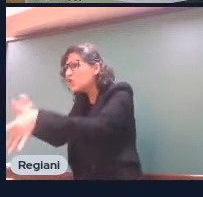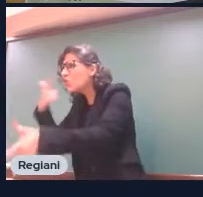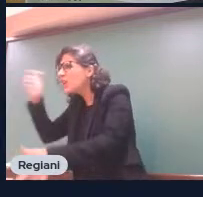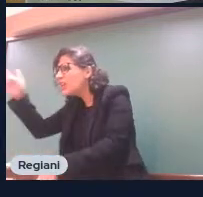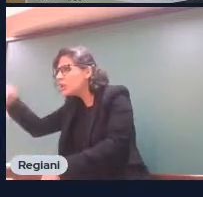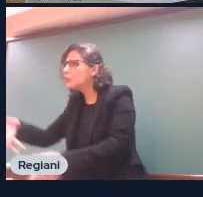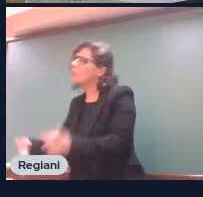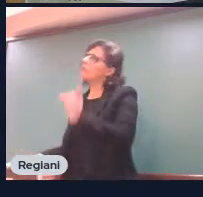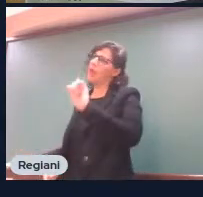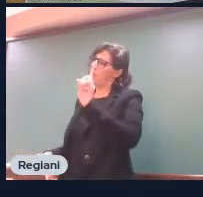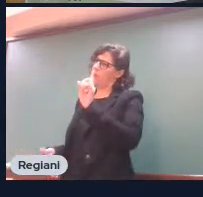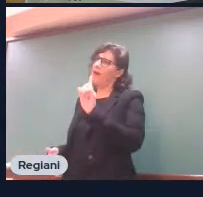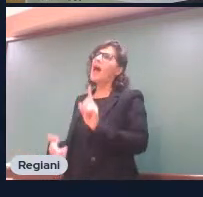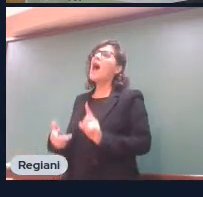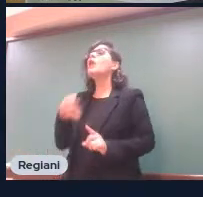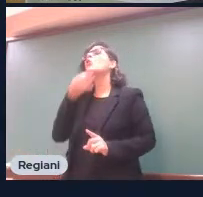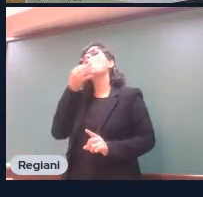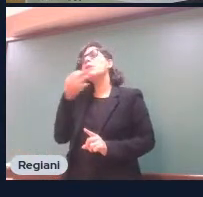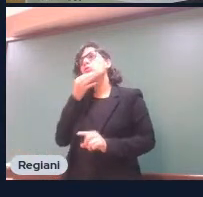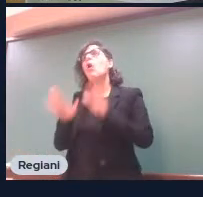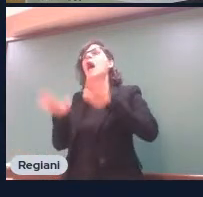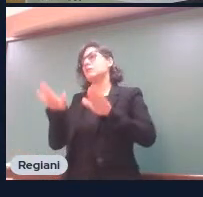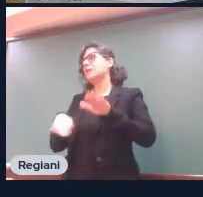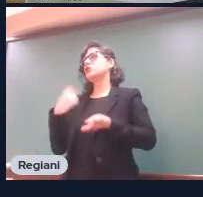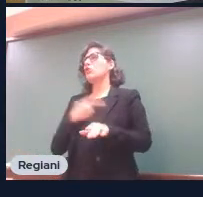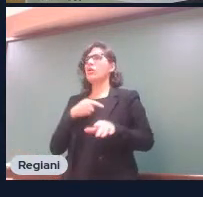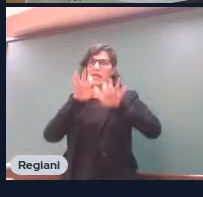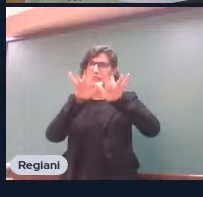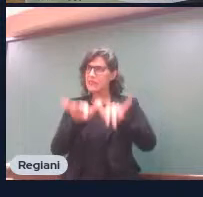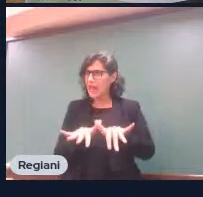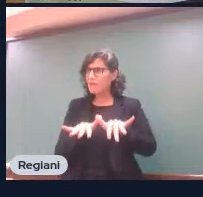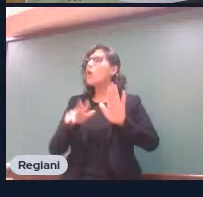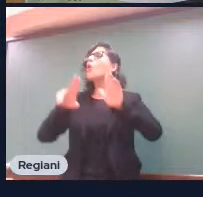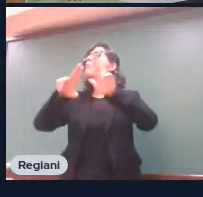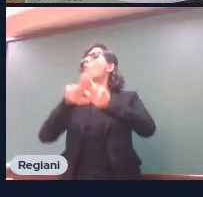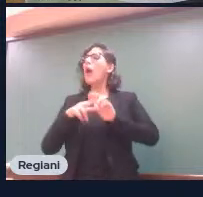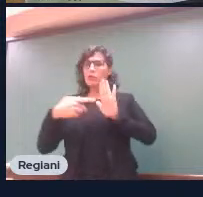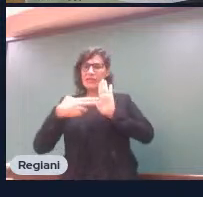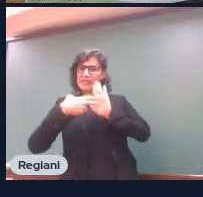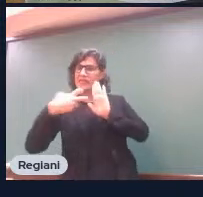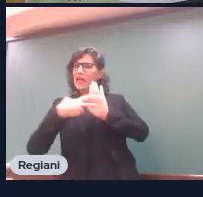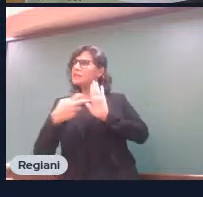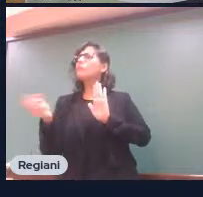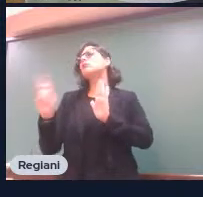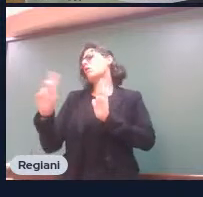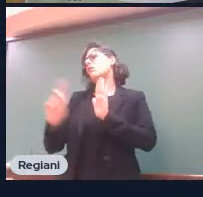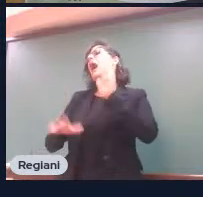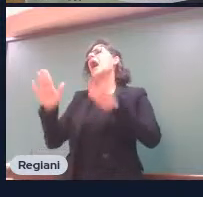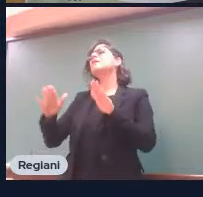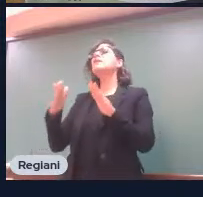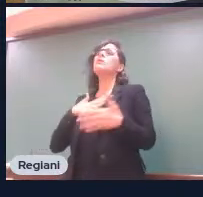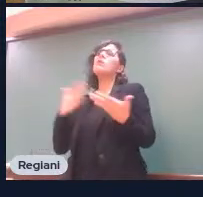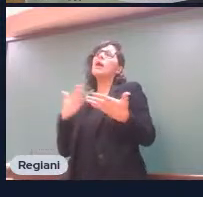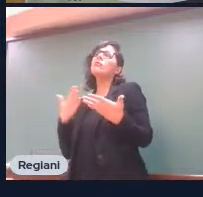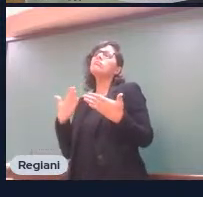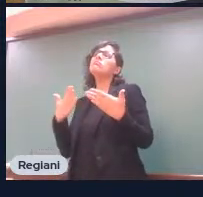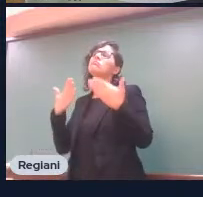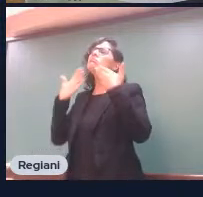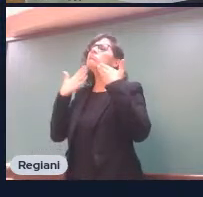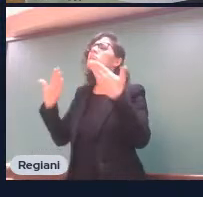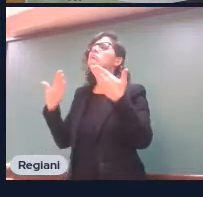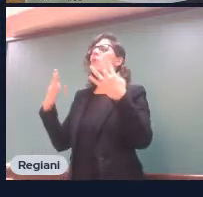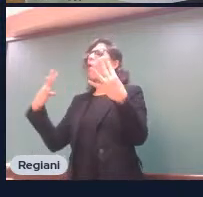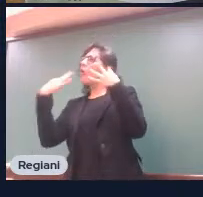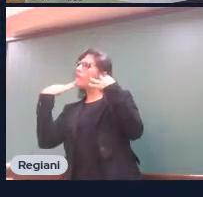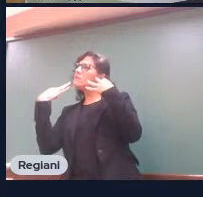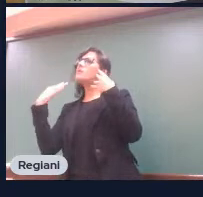And he just commented, there are other reasons we write. For our own promotion. You sometimes need a long publication list, no matter whether